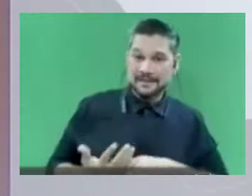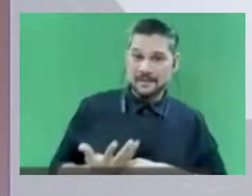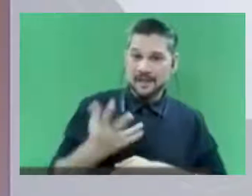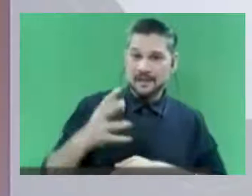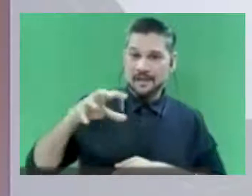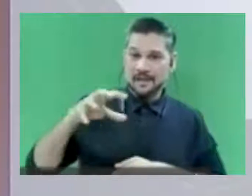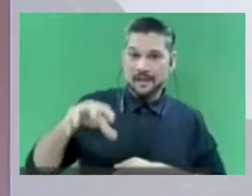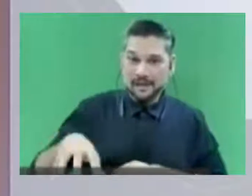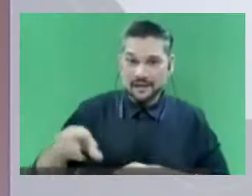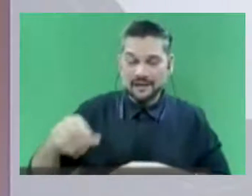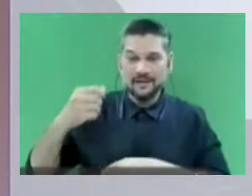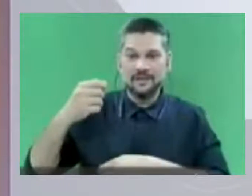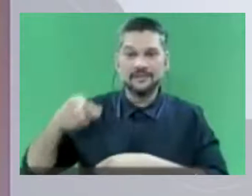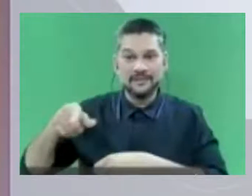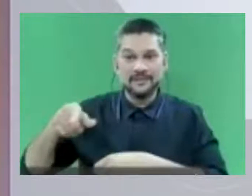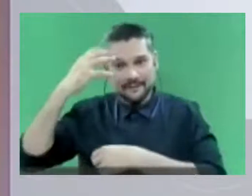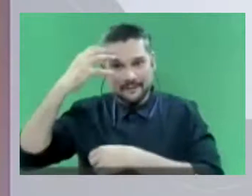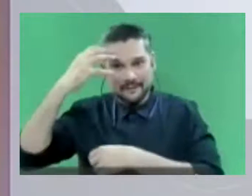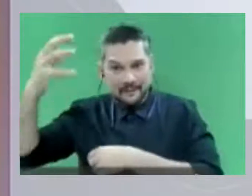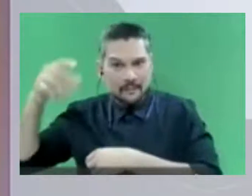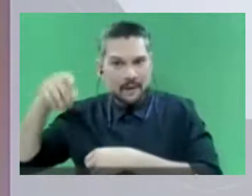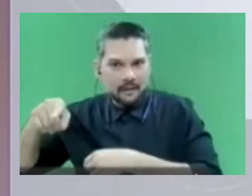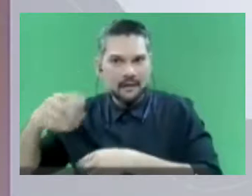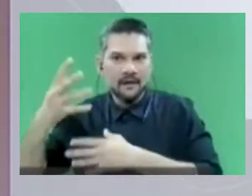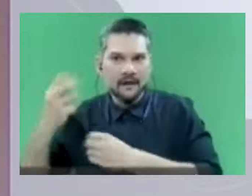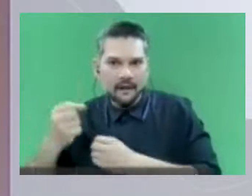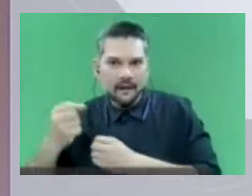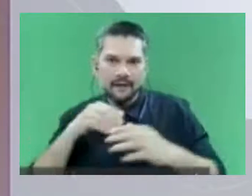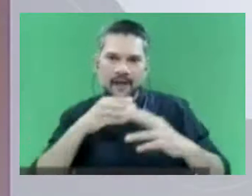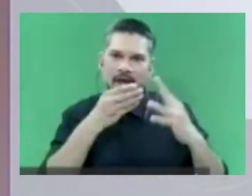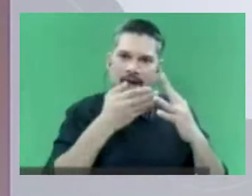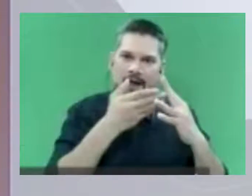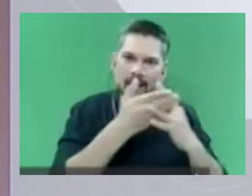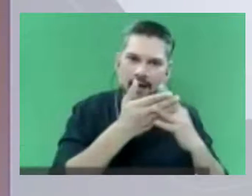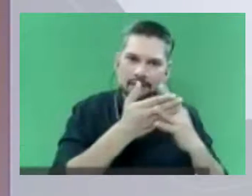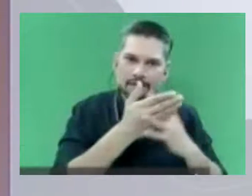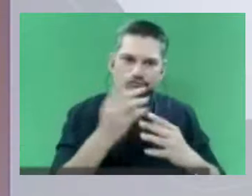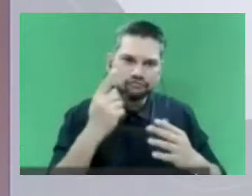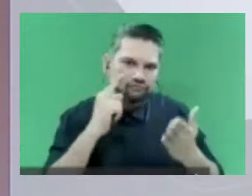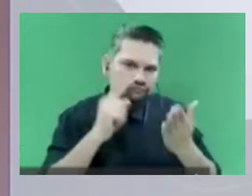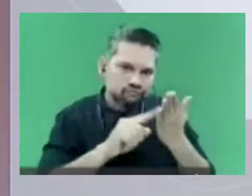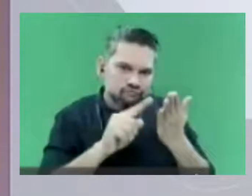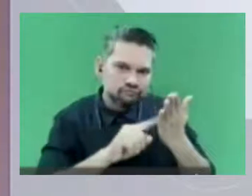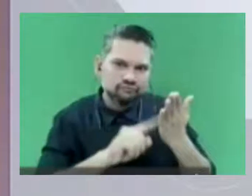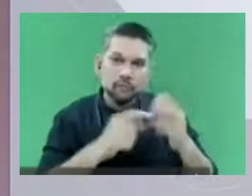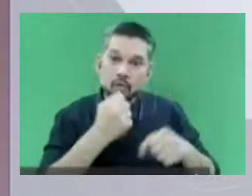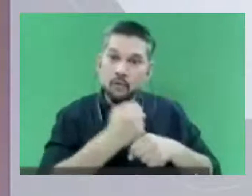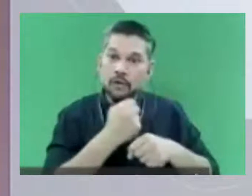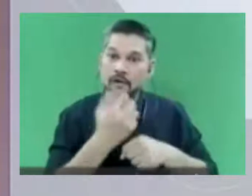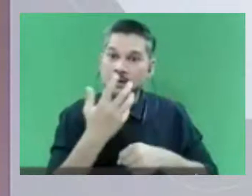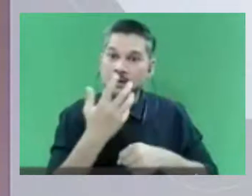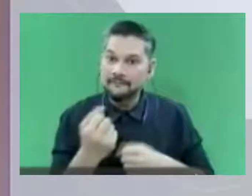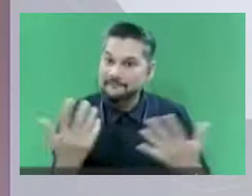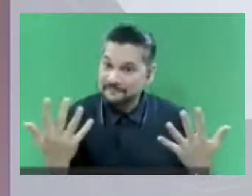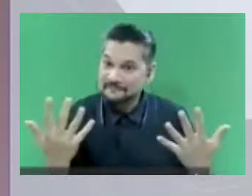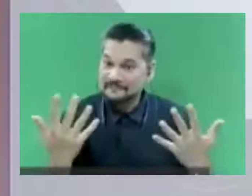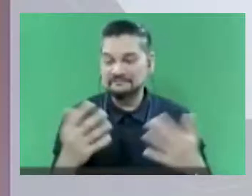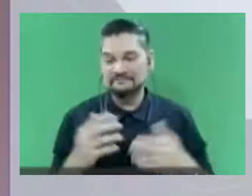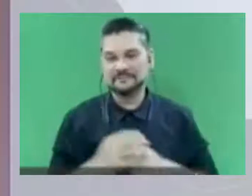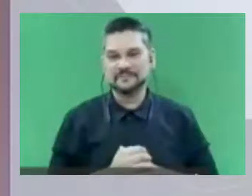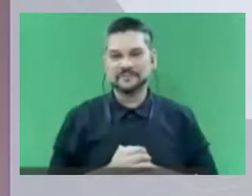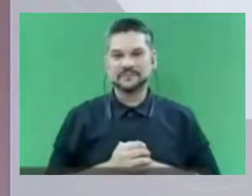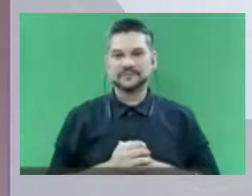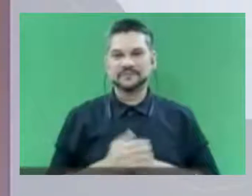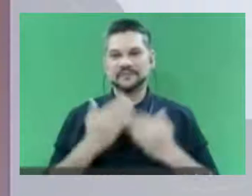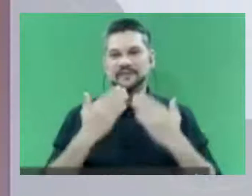auditors. So if you invest, they will return for you. Thank you. Thank you very much, Vashkar. There were so